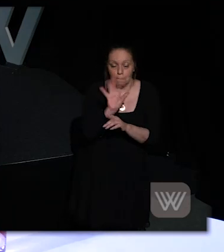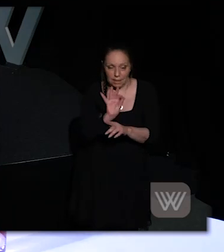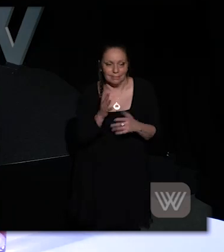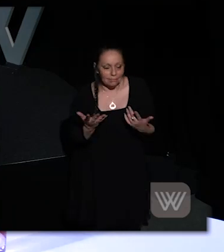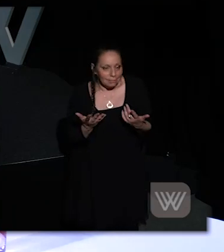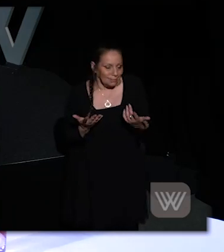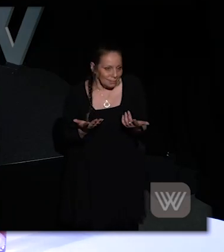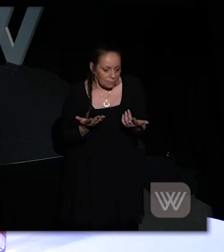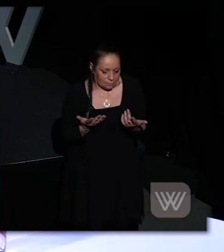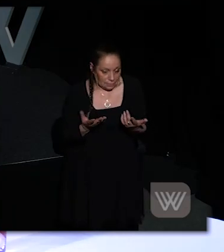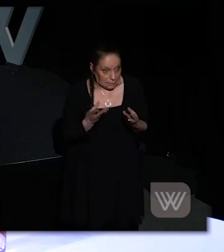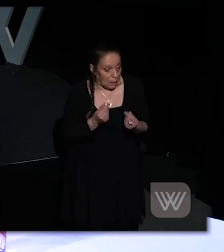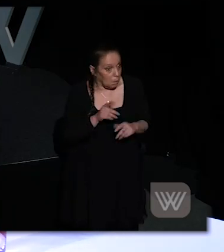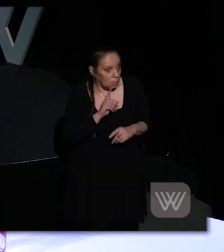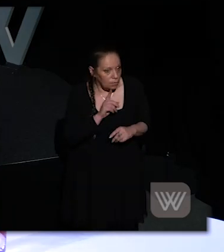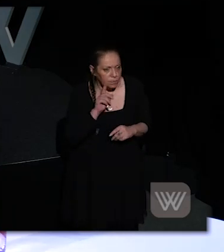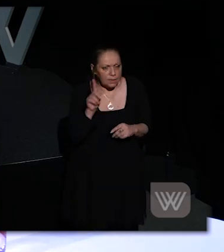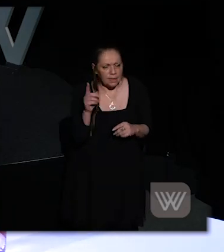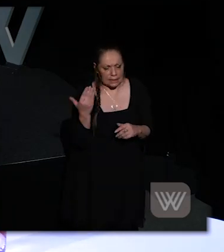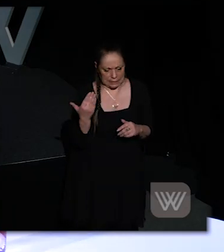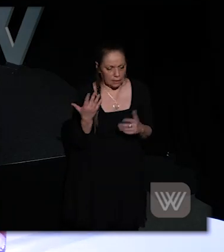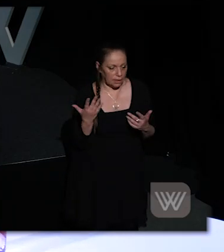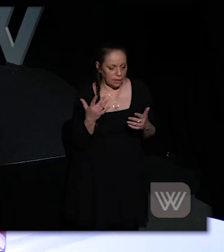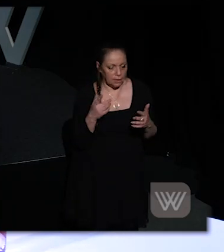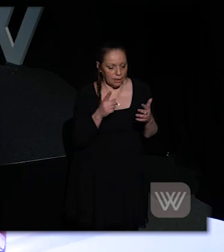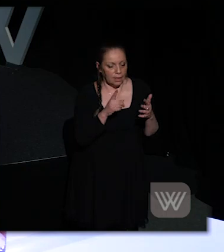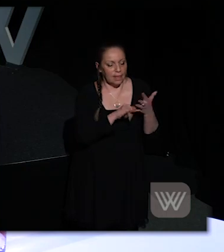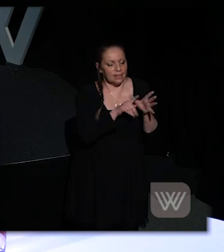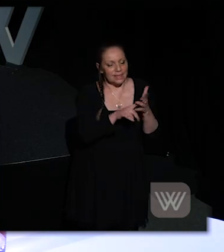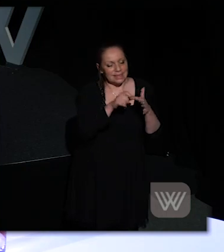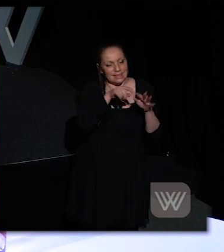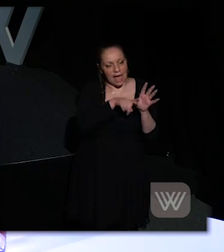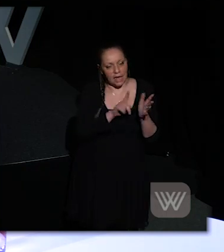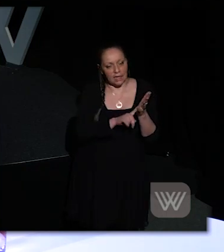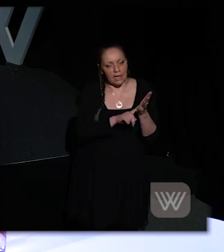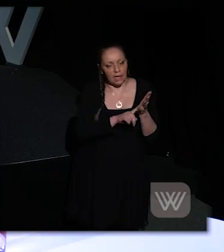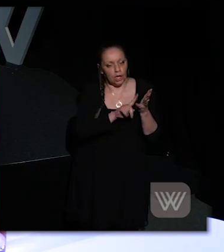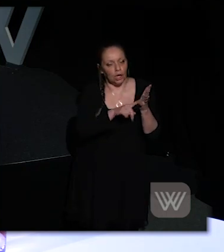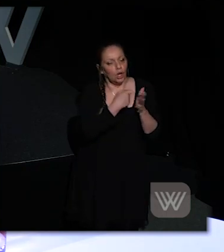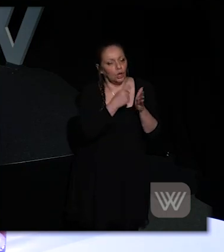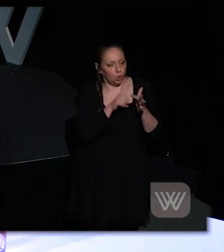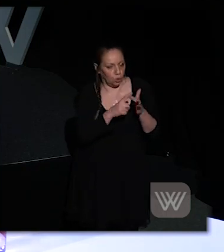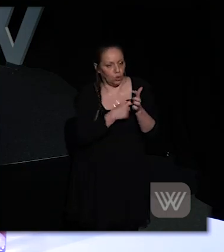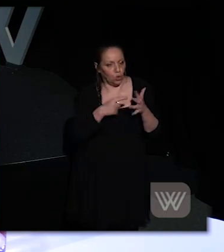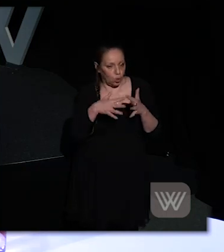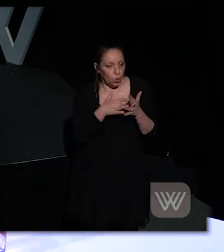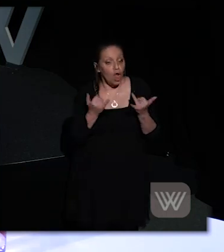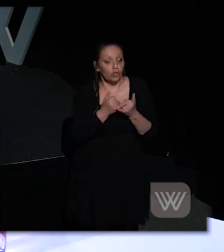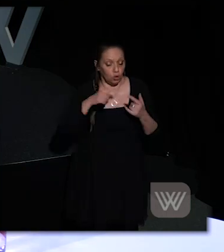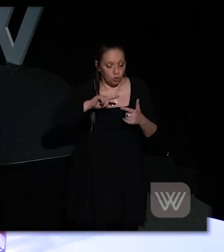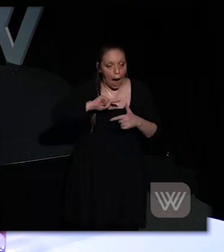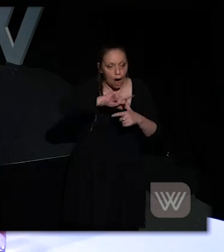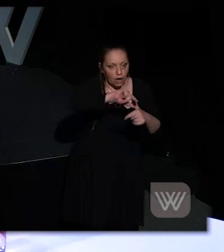So they did a thing called the Sandy Luke crew during Hurricane Sandy, where they pretended,